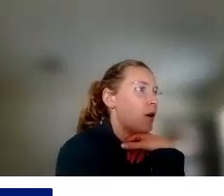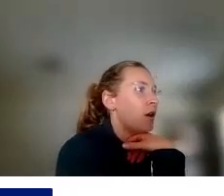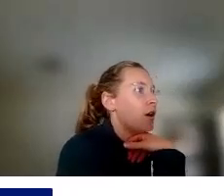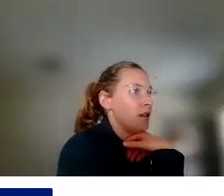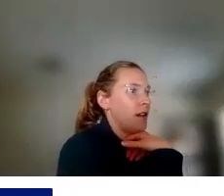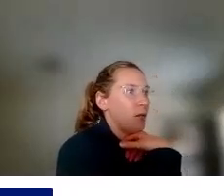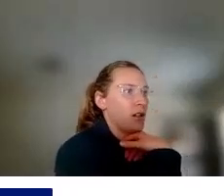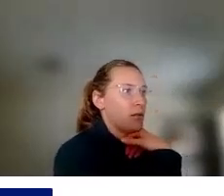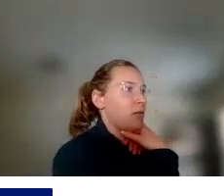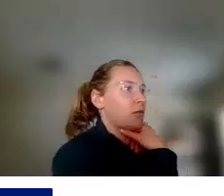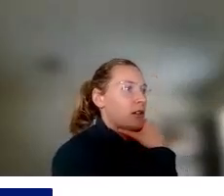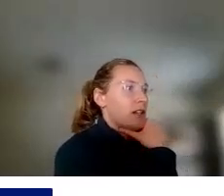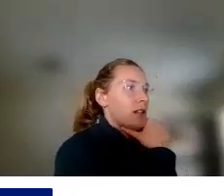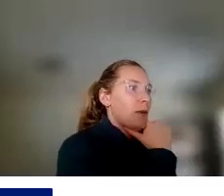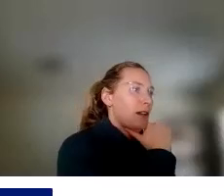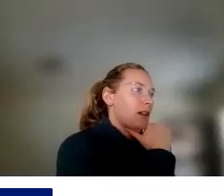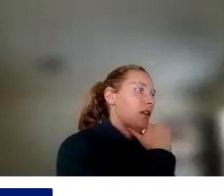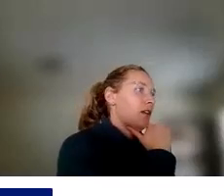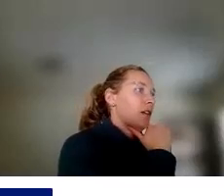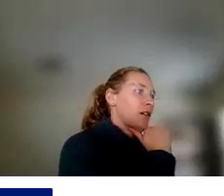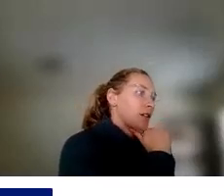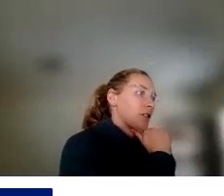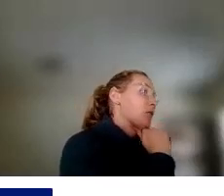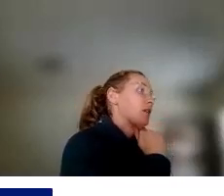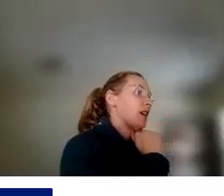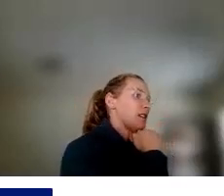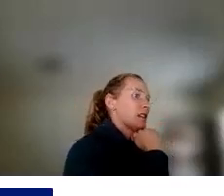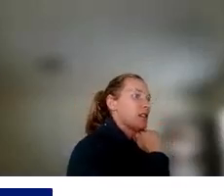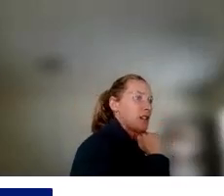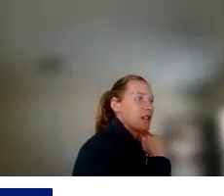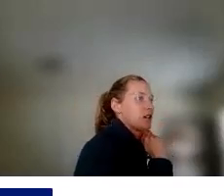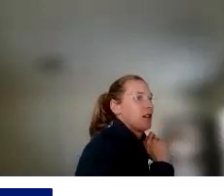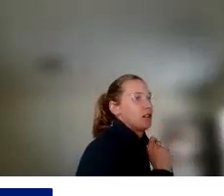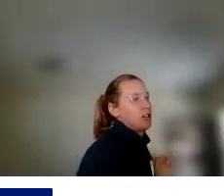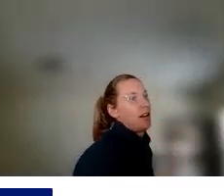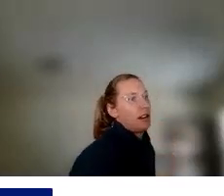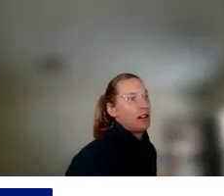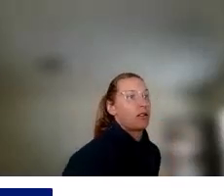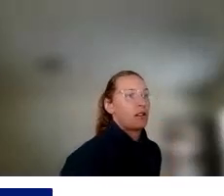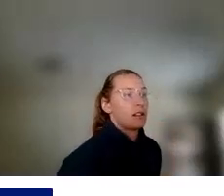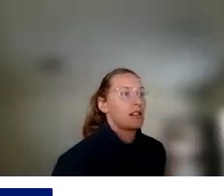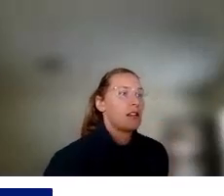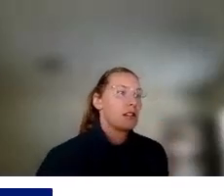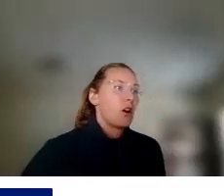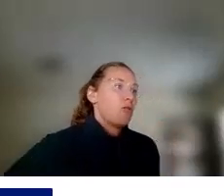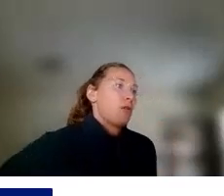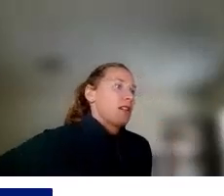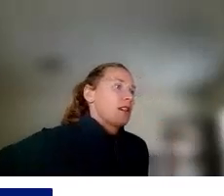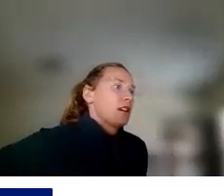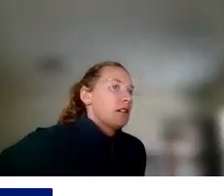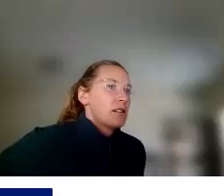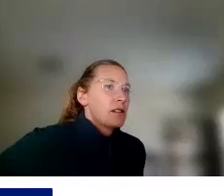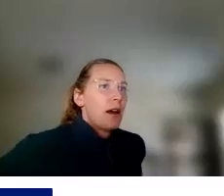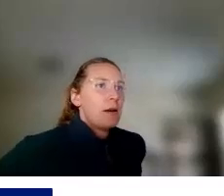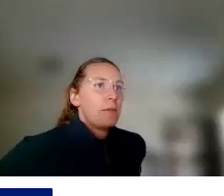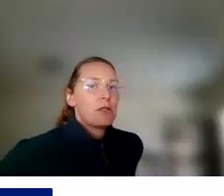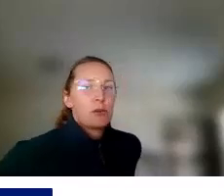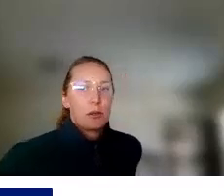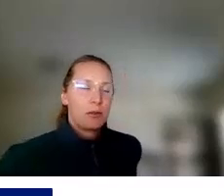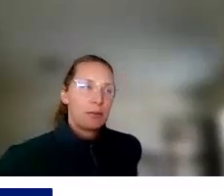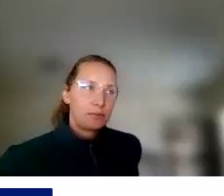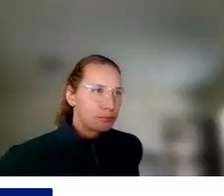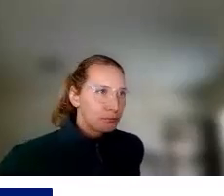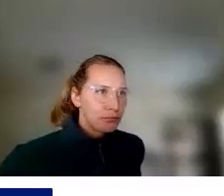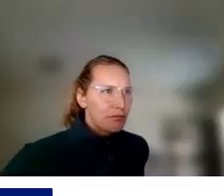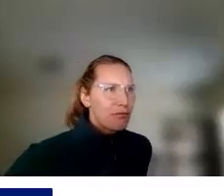at home. They want to be more independent, or they would like to see the child increase his coping skills.